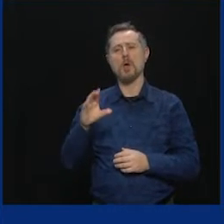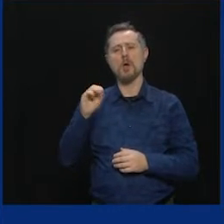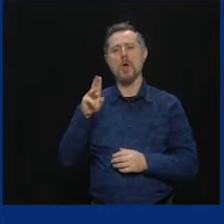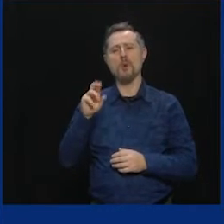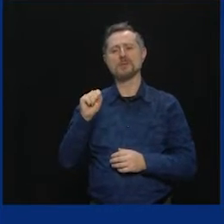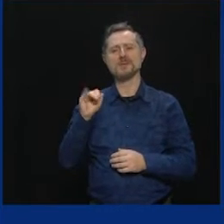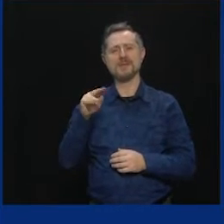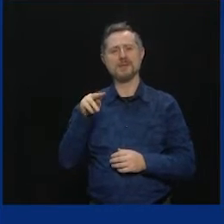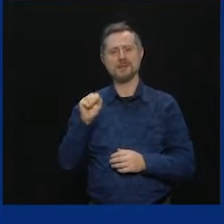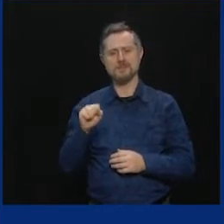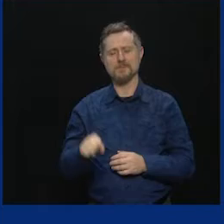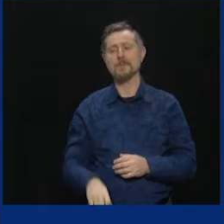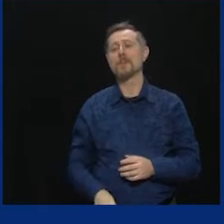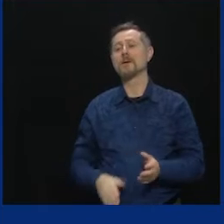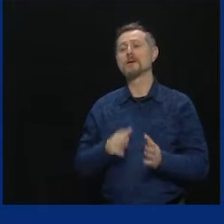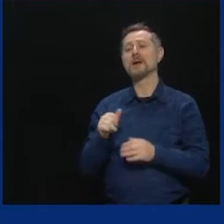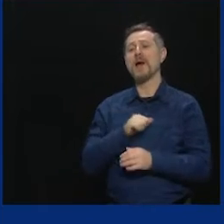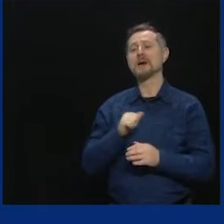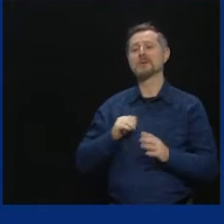Assemblyman Gary Pretlow,